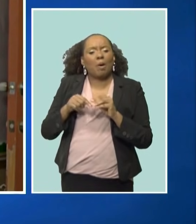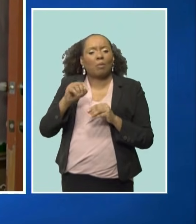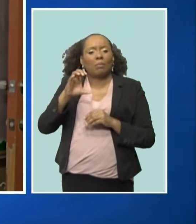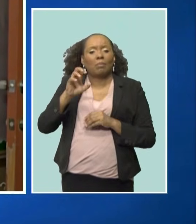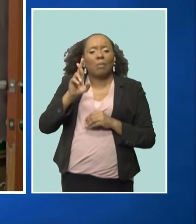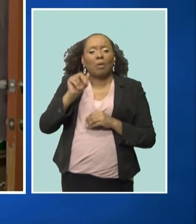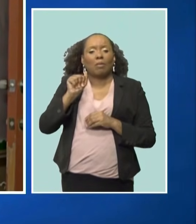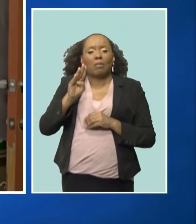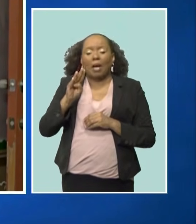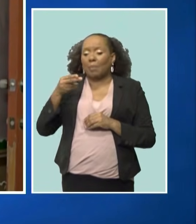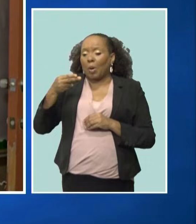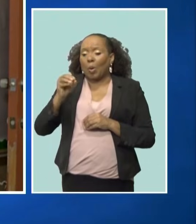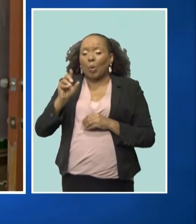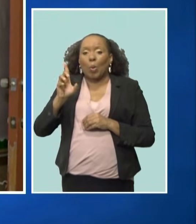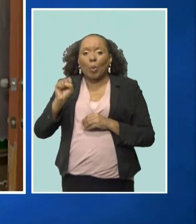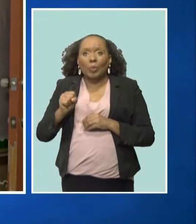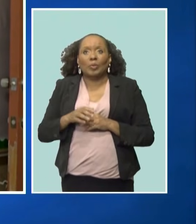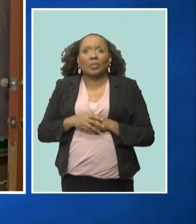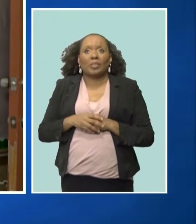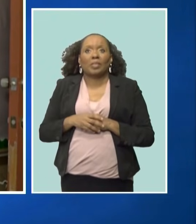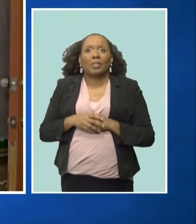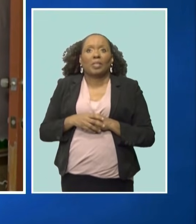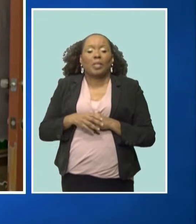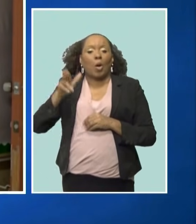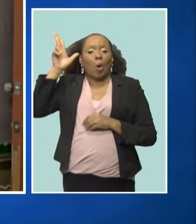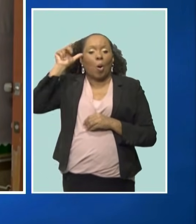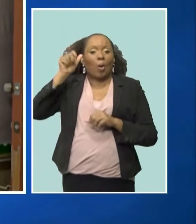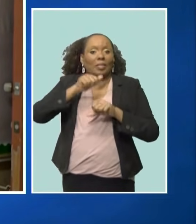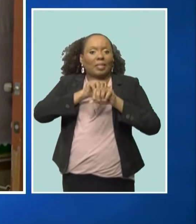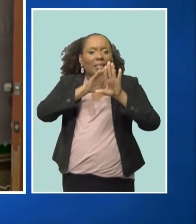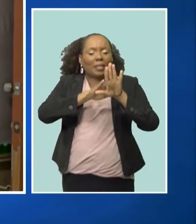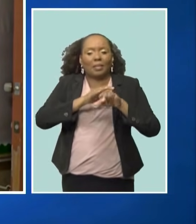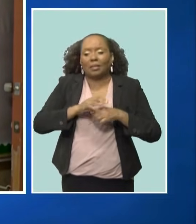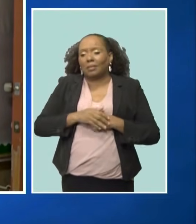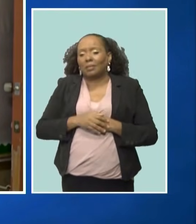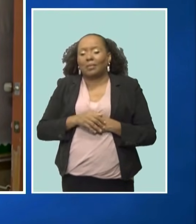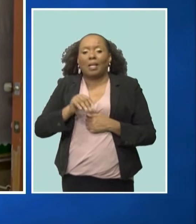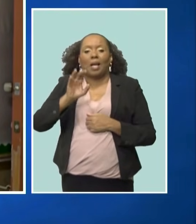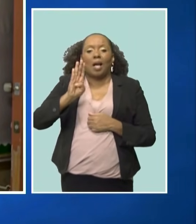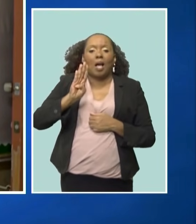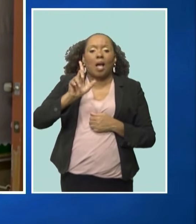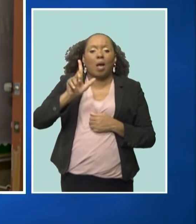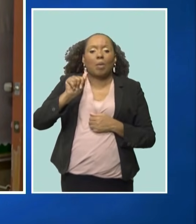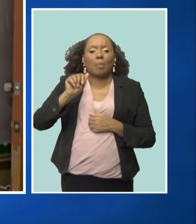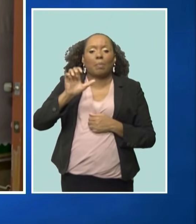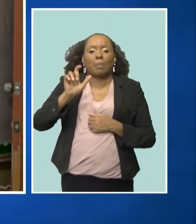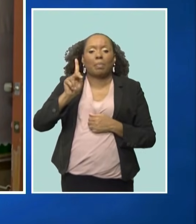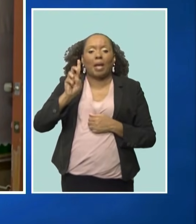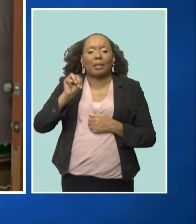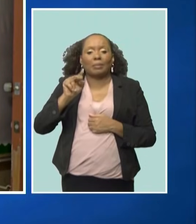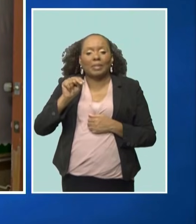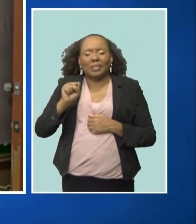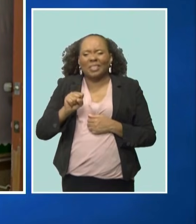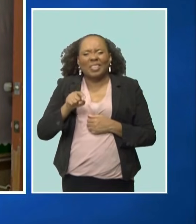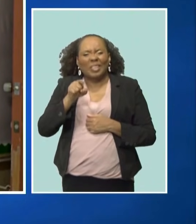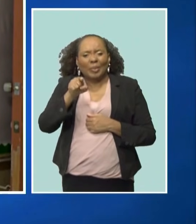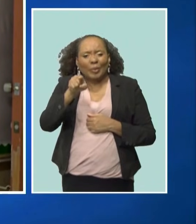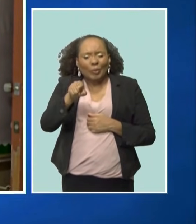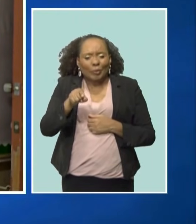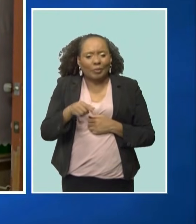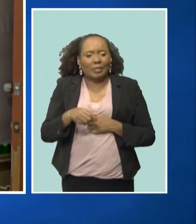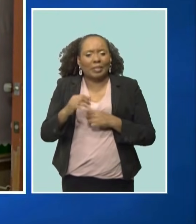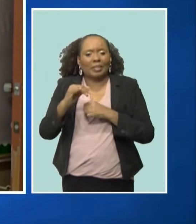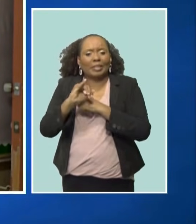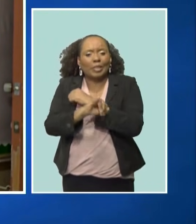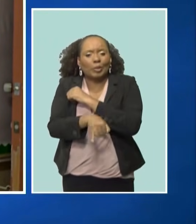Horse Hill and Blackmans and all those wonderful stories. We want to hear from you, because at the end of the day, what